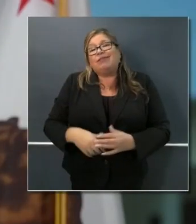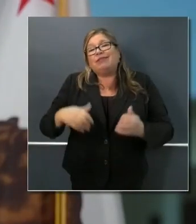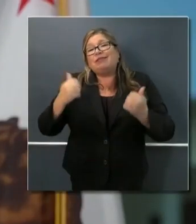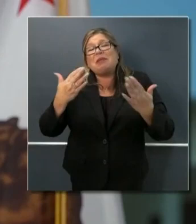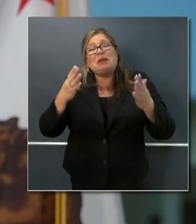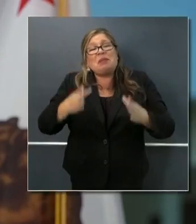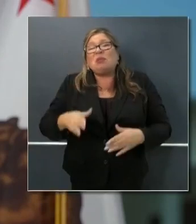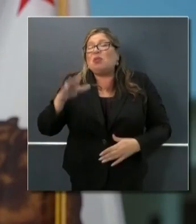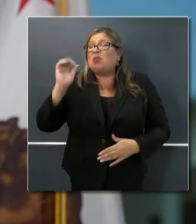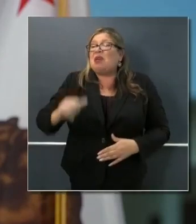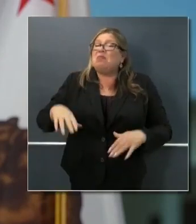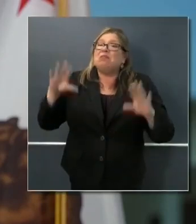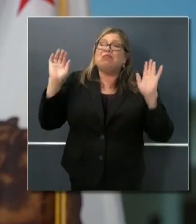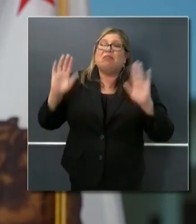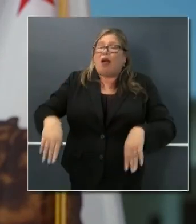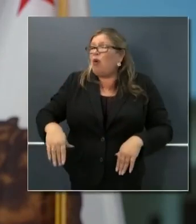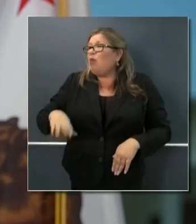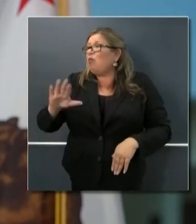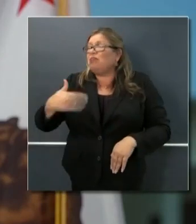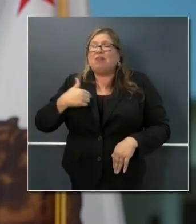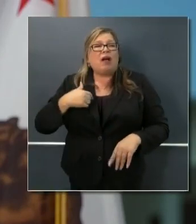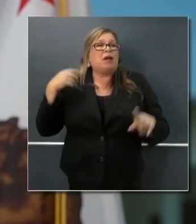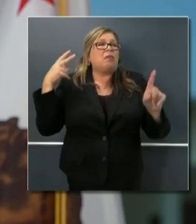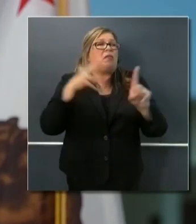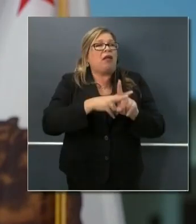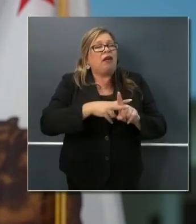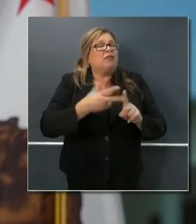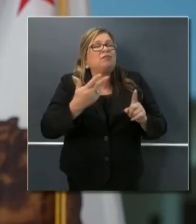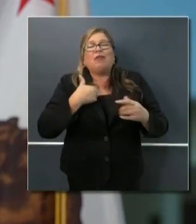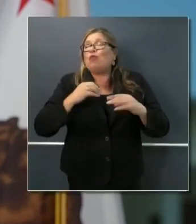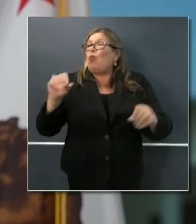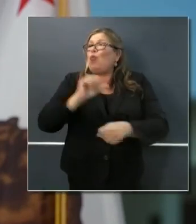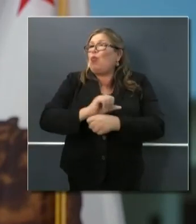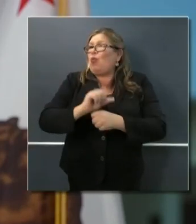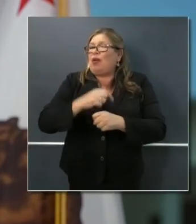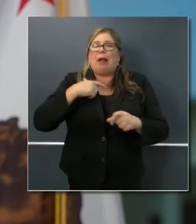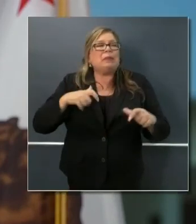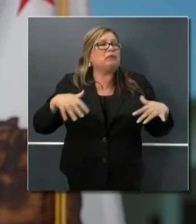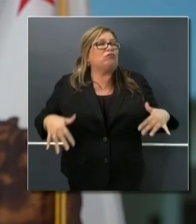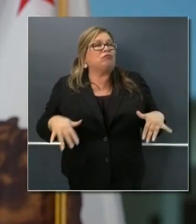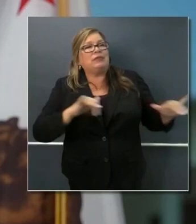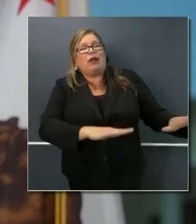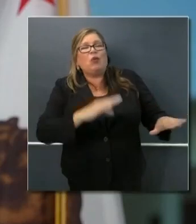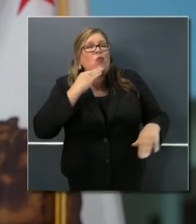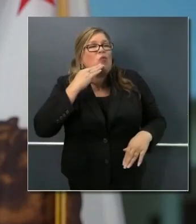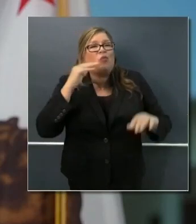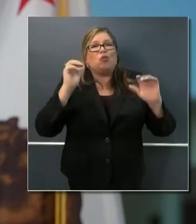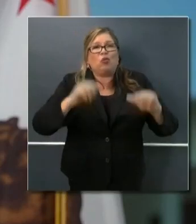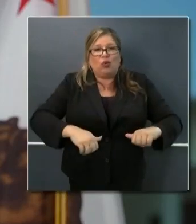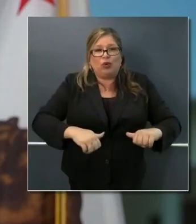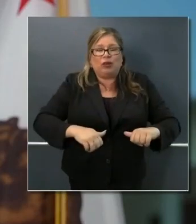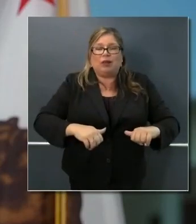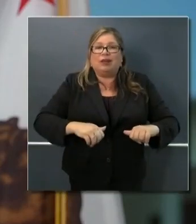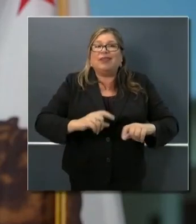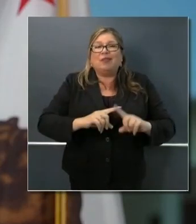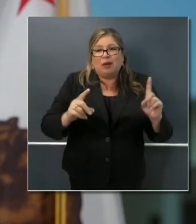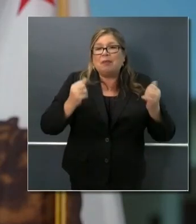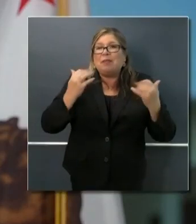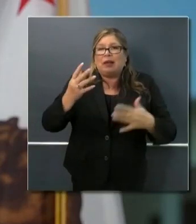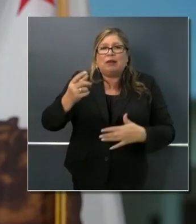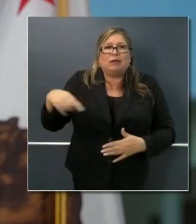file for unemployment insurance, call it a day, wait for this thing to pass. But there's dignity with work,